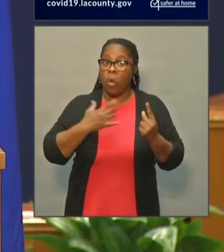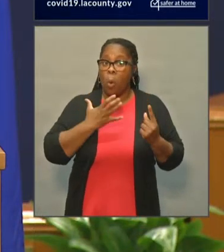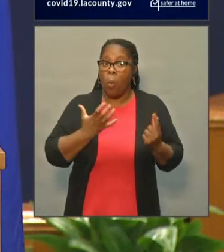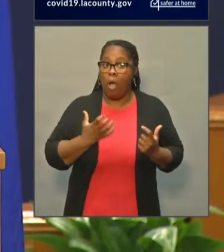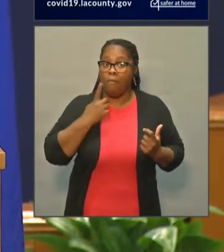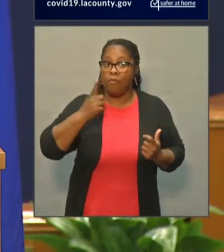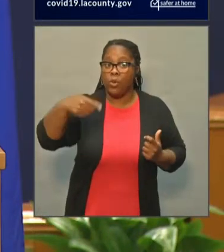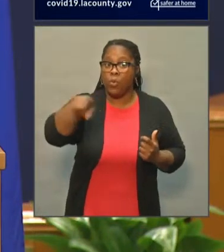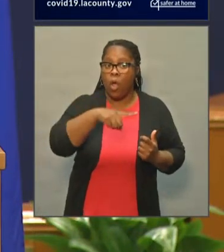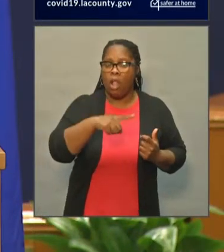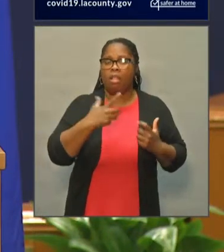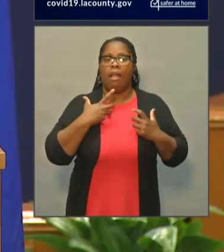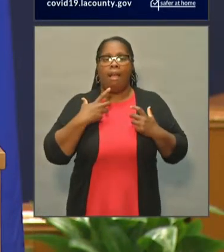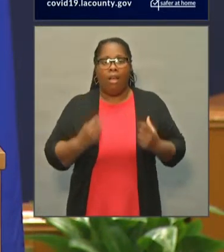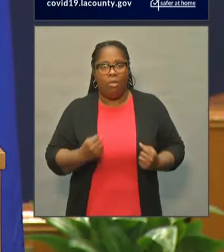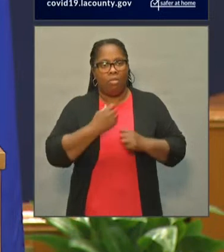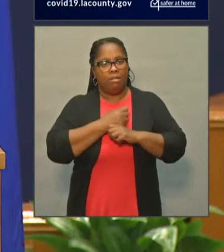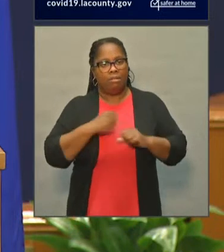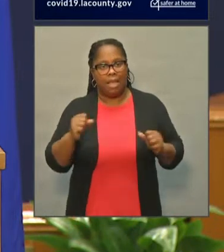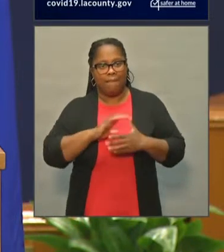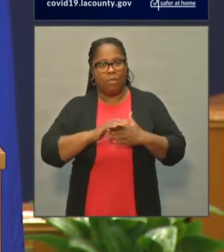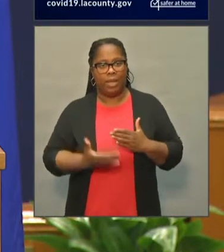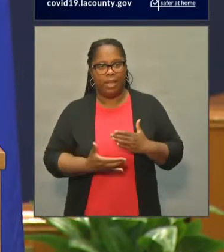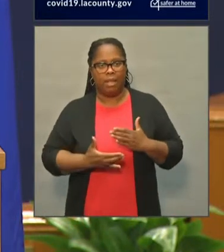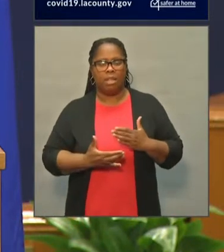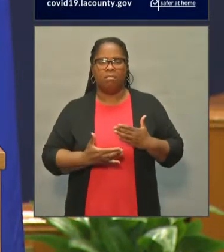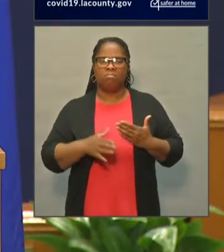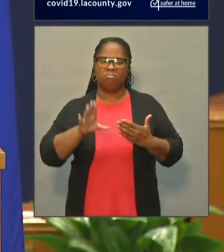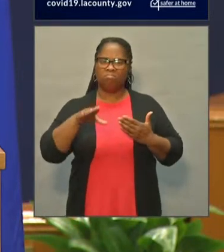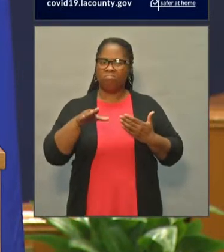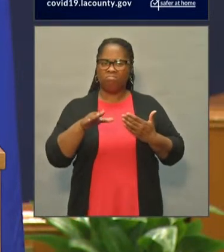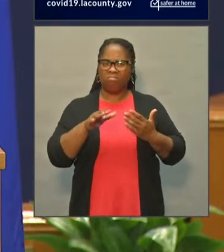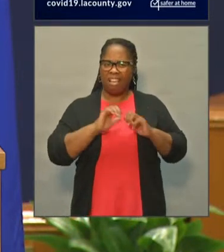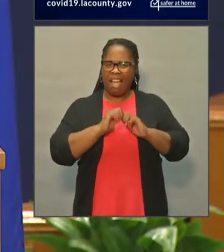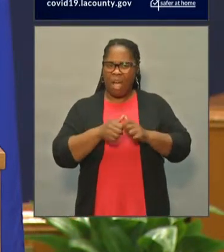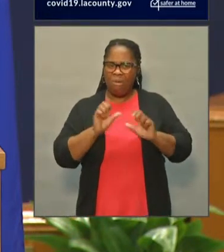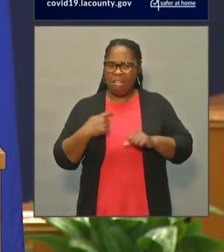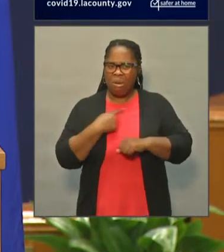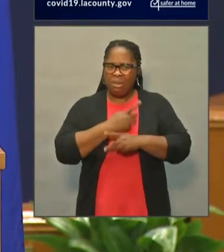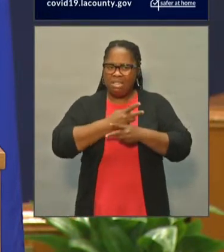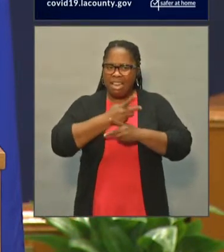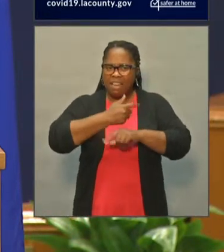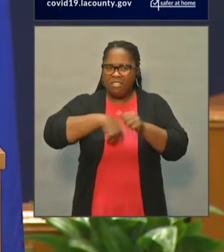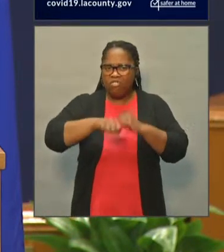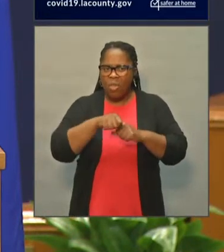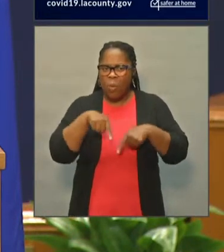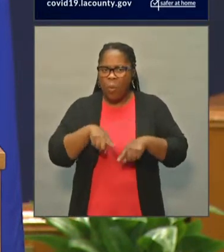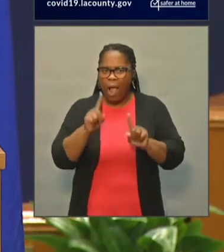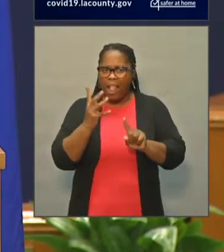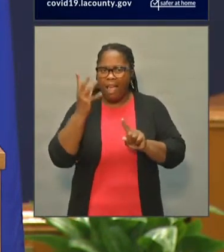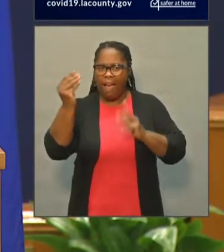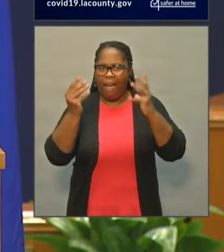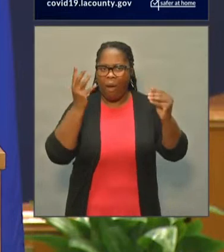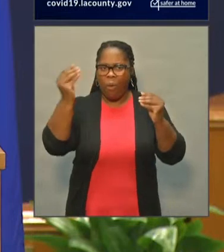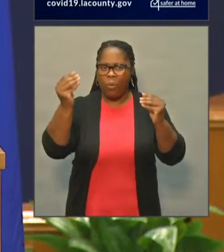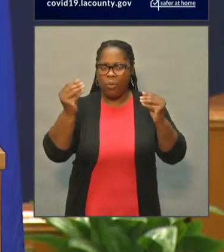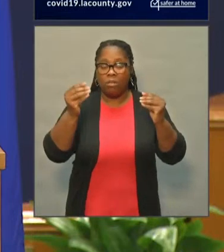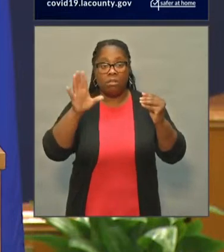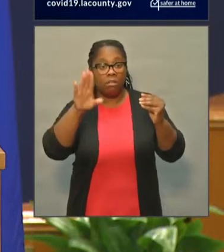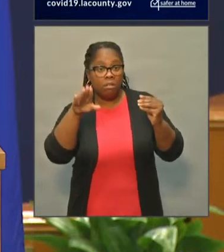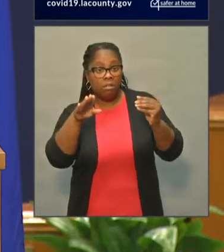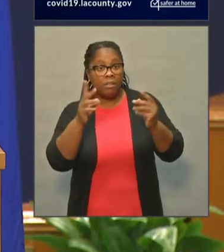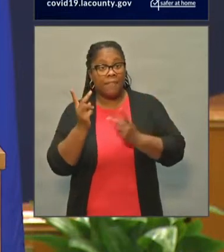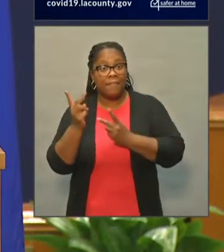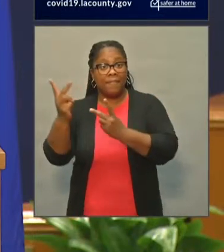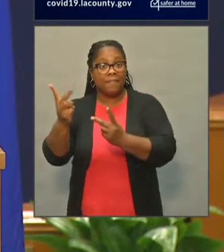I want to close with a couple of reminders of how we can take care of each other when we're out and about. Please visit all reopened